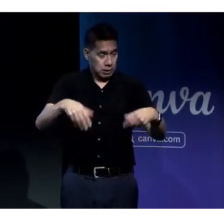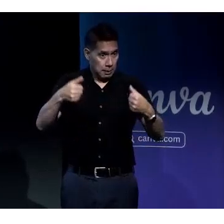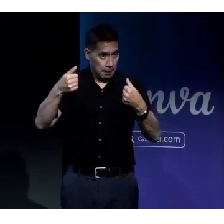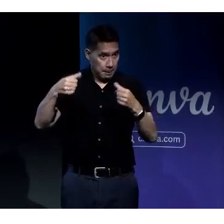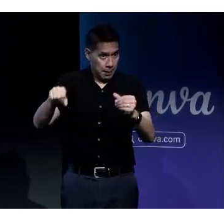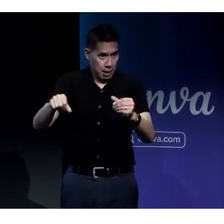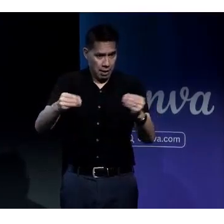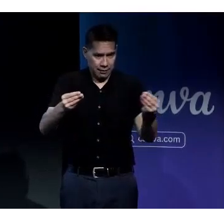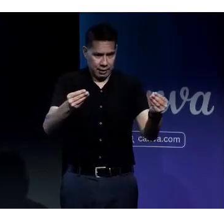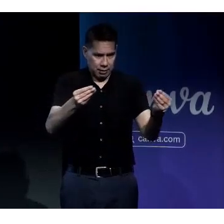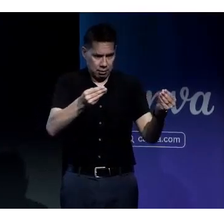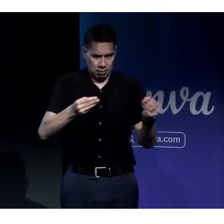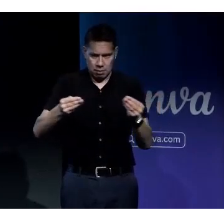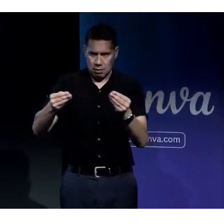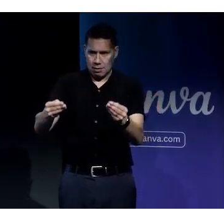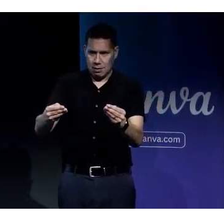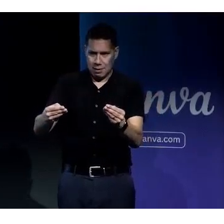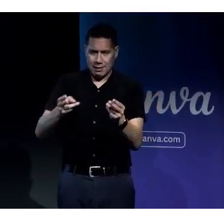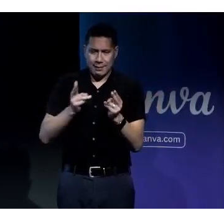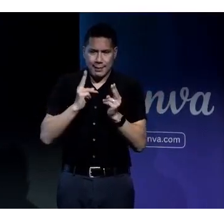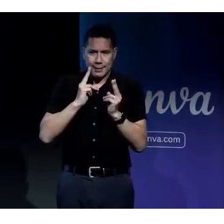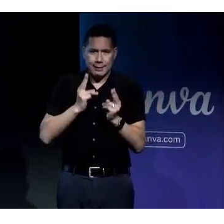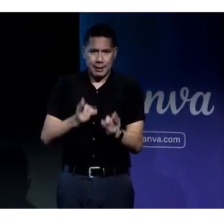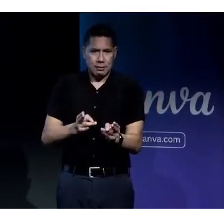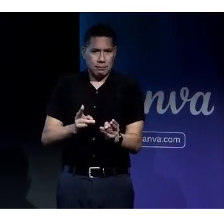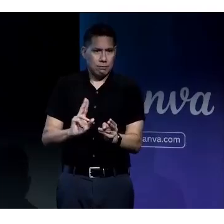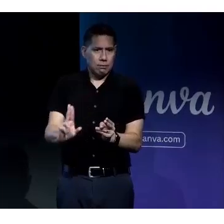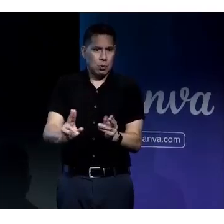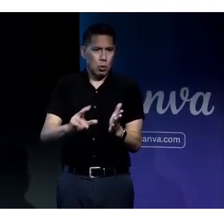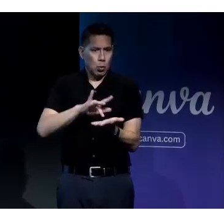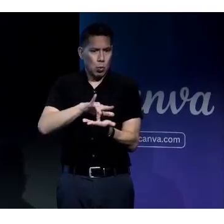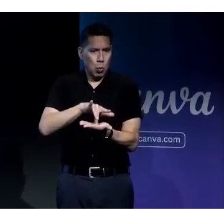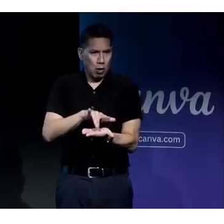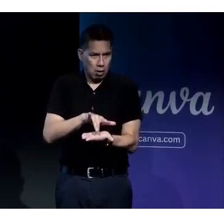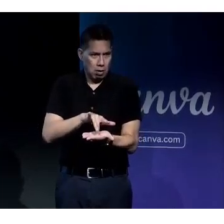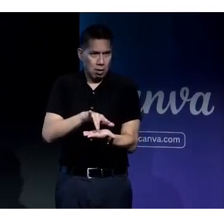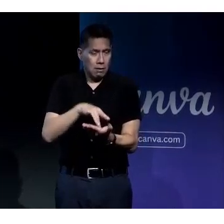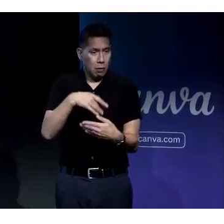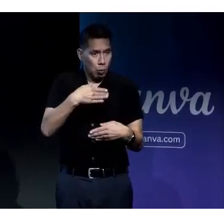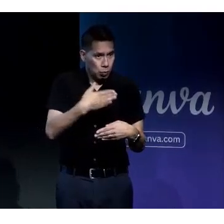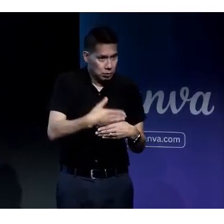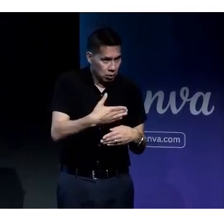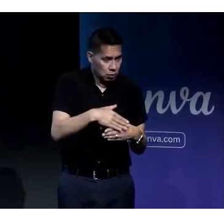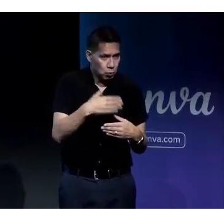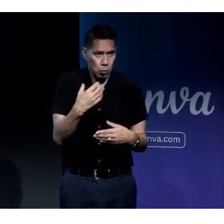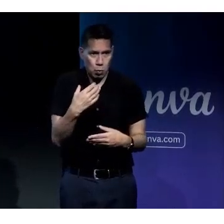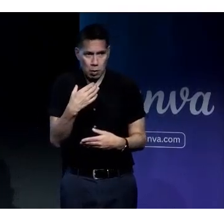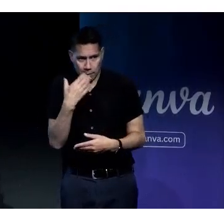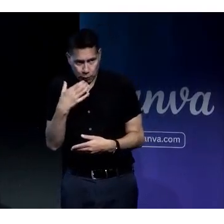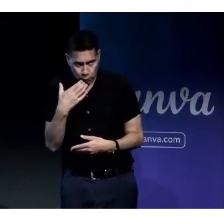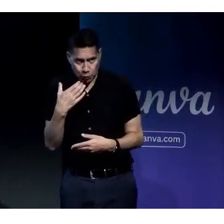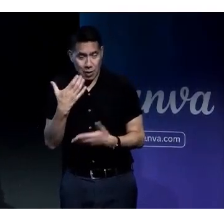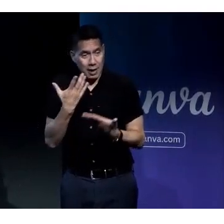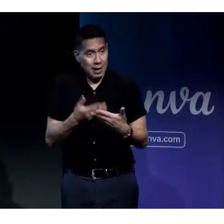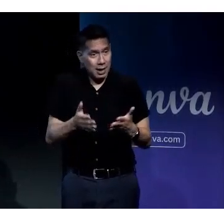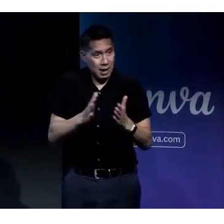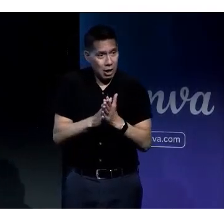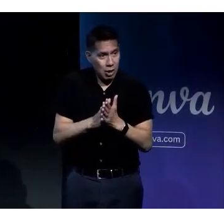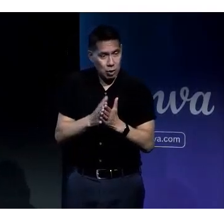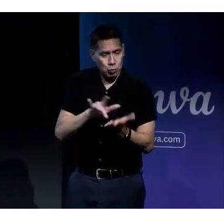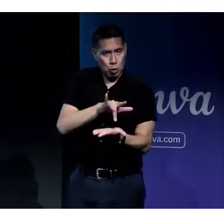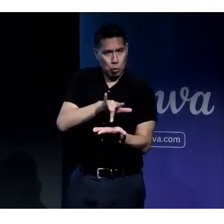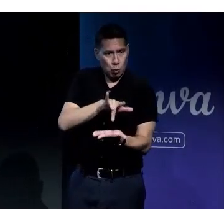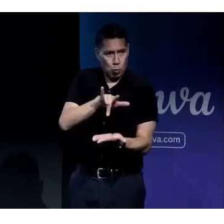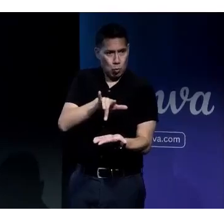into that native core one that's used by Windows or Apple. And that's done by using the